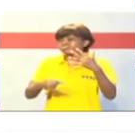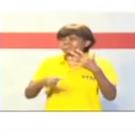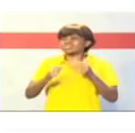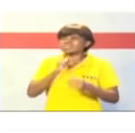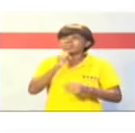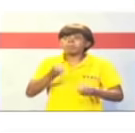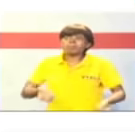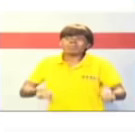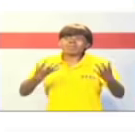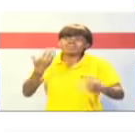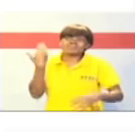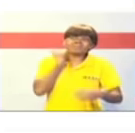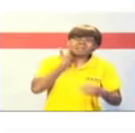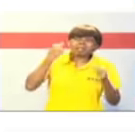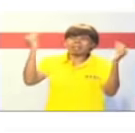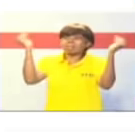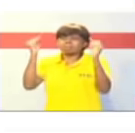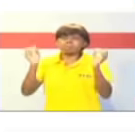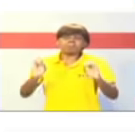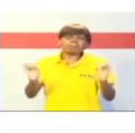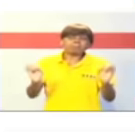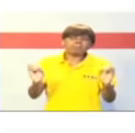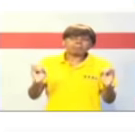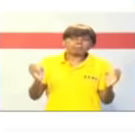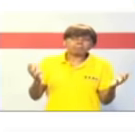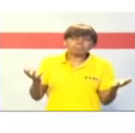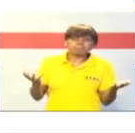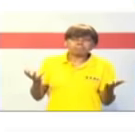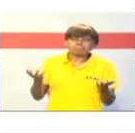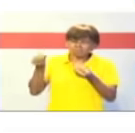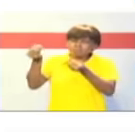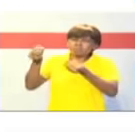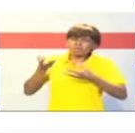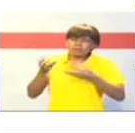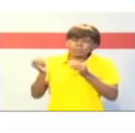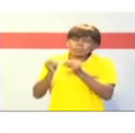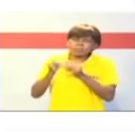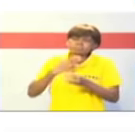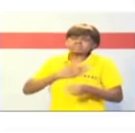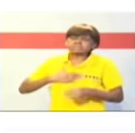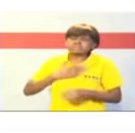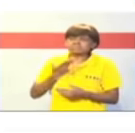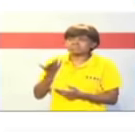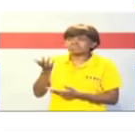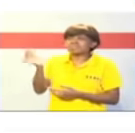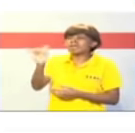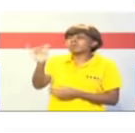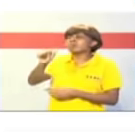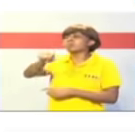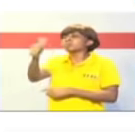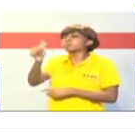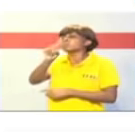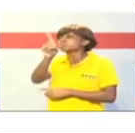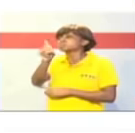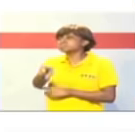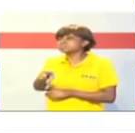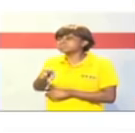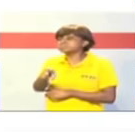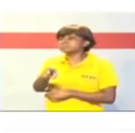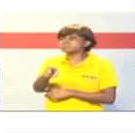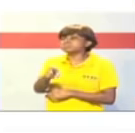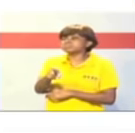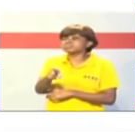for Professor Carrington. Professor Carrington, I saw a report that stated that Delta had displaced